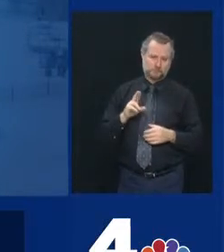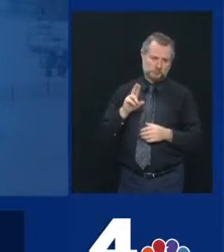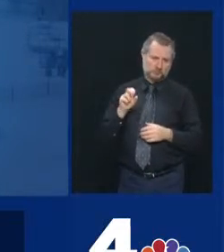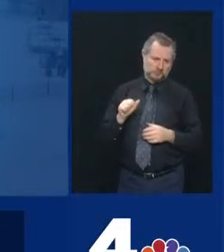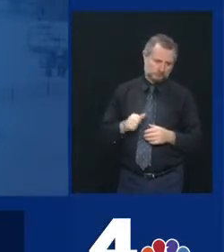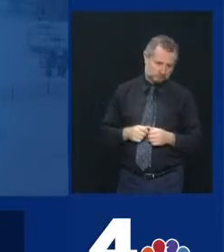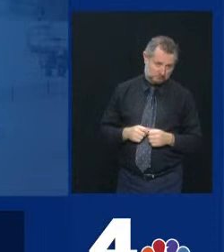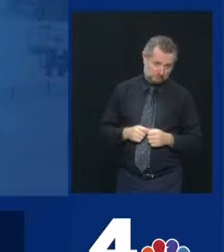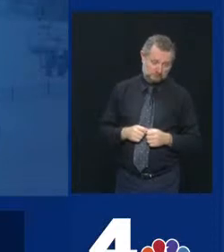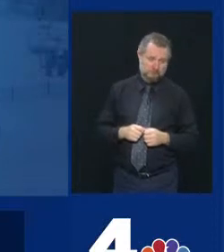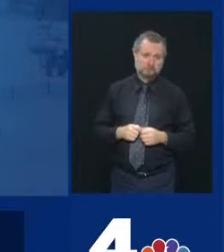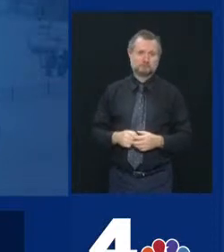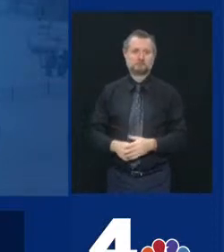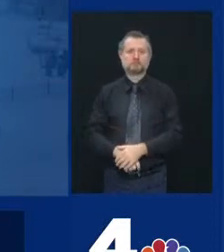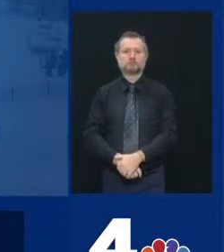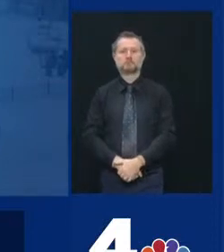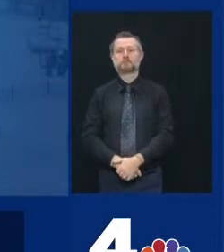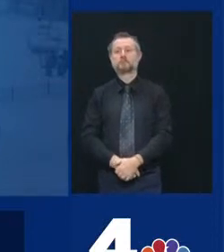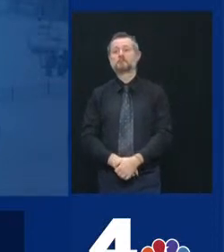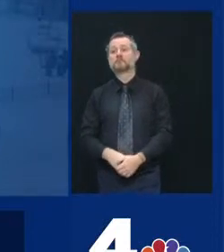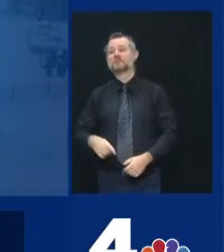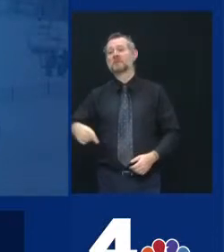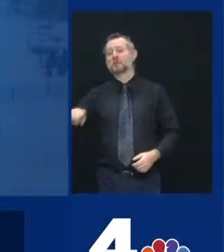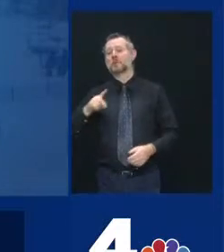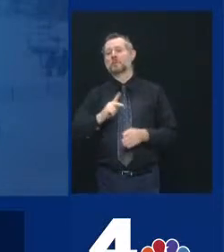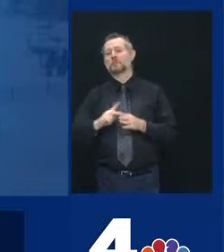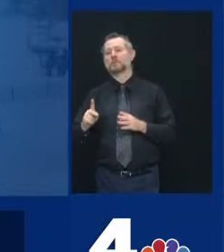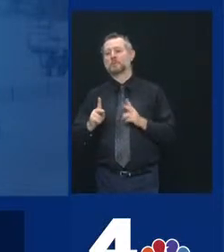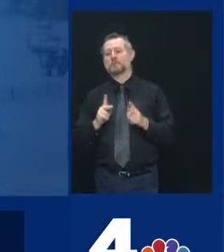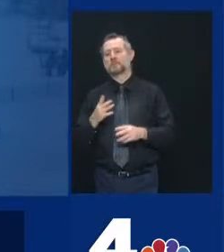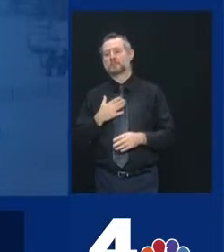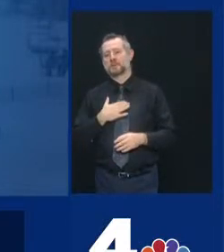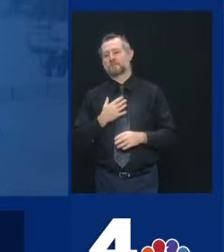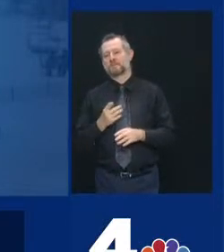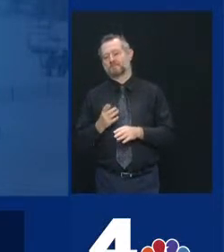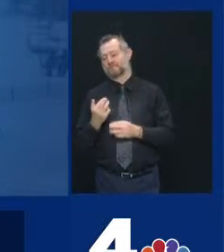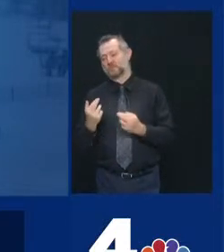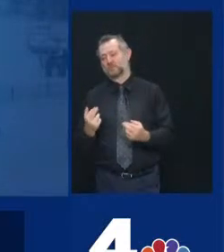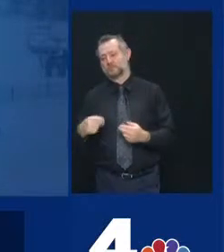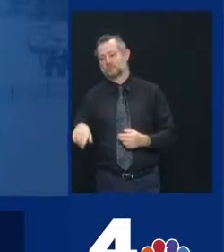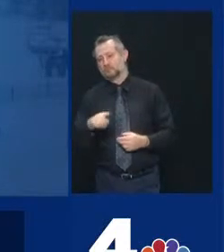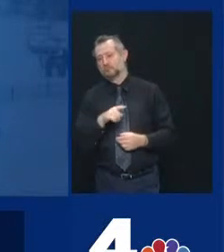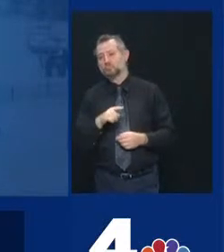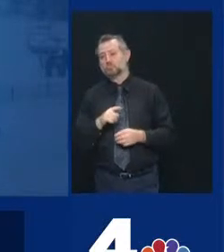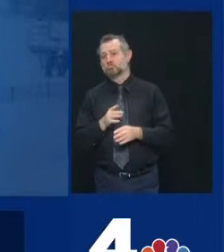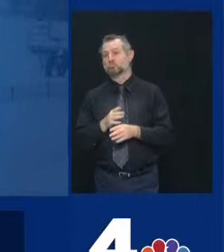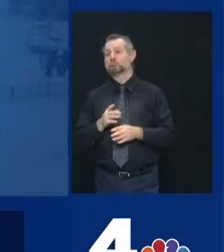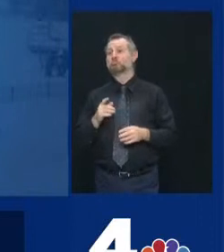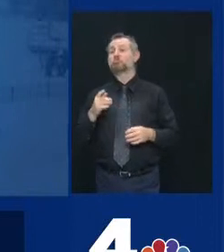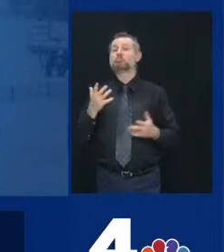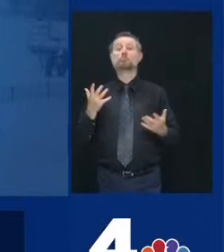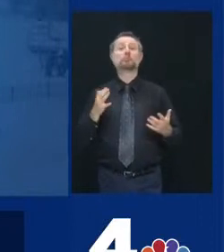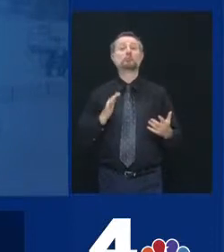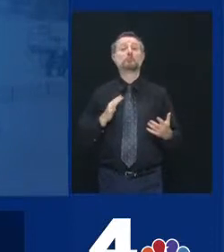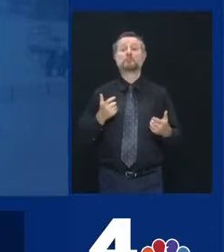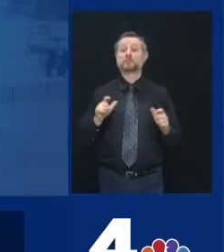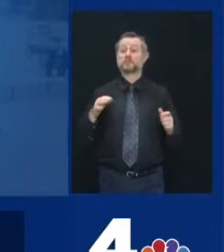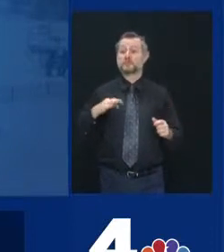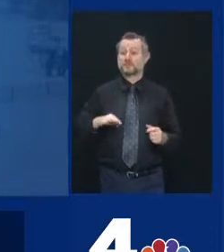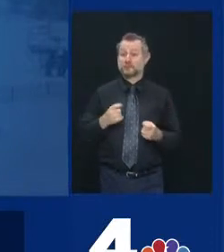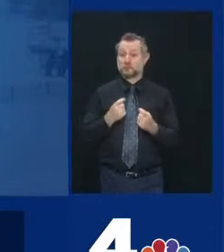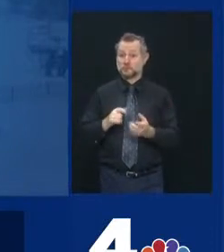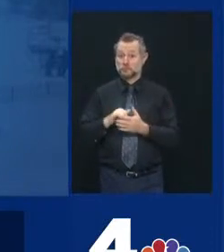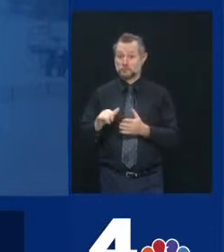They happen to be personal friends of mine, but they will say that. But there's an added benefit. If you ski in New